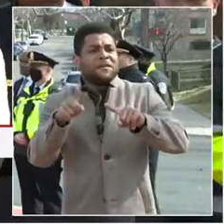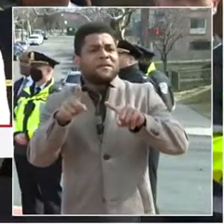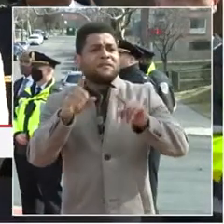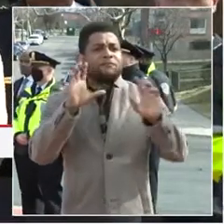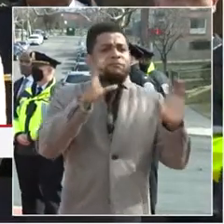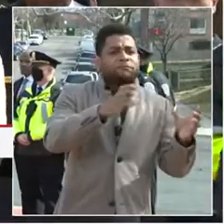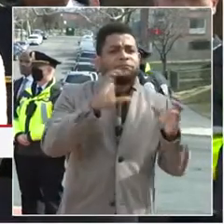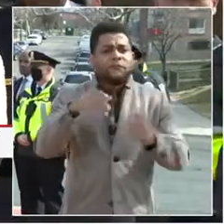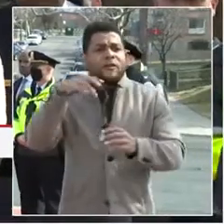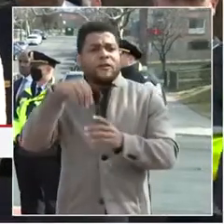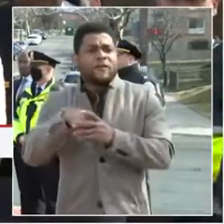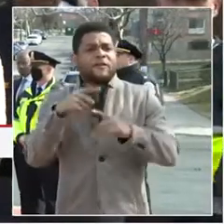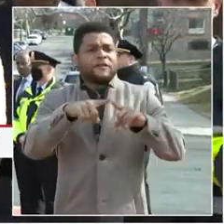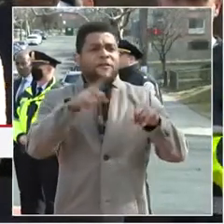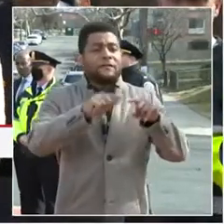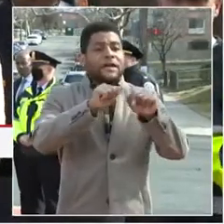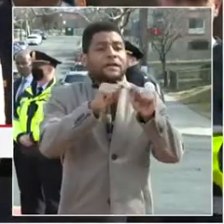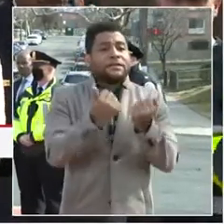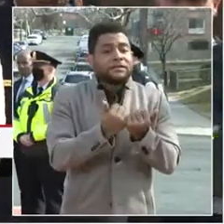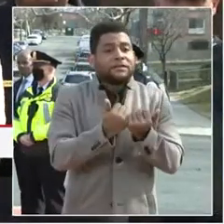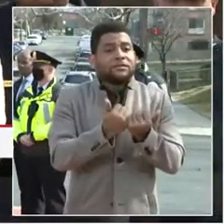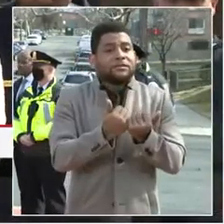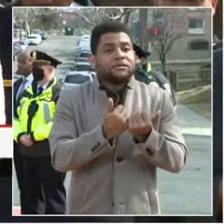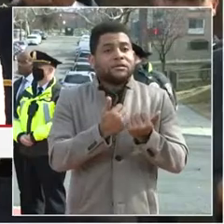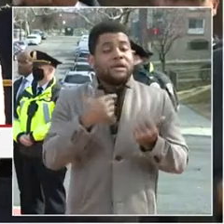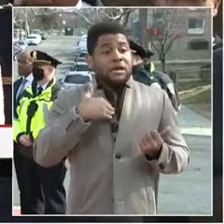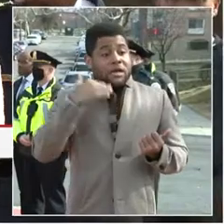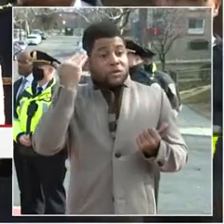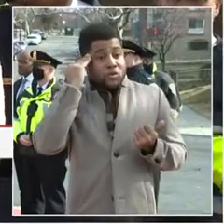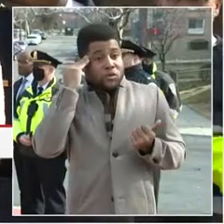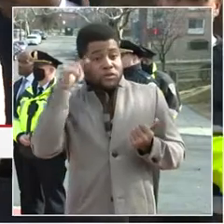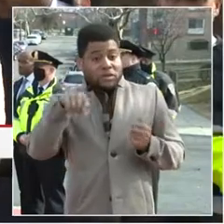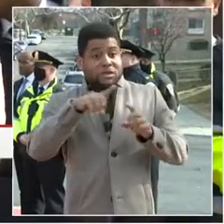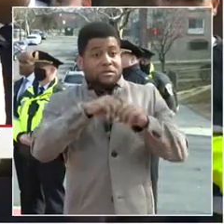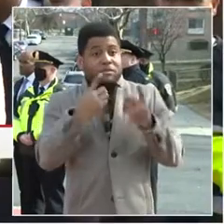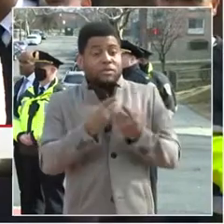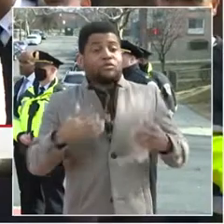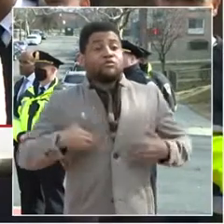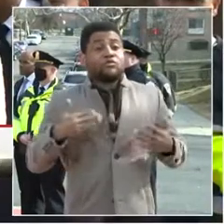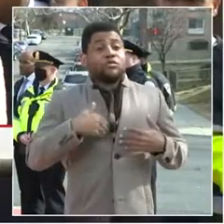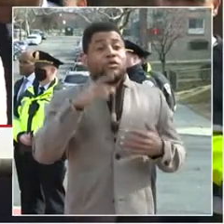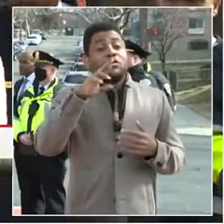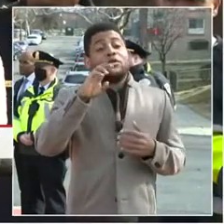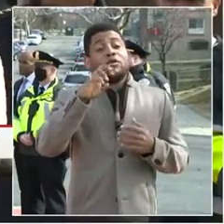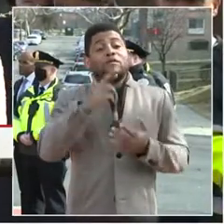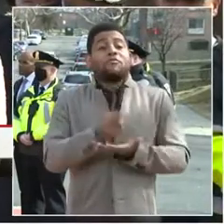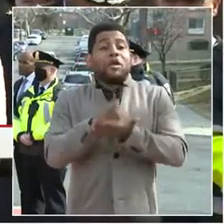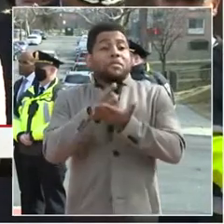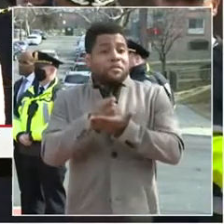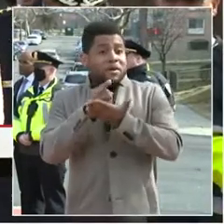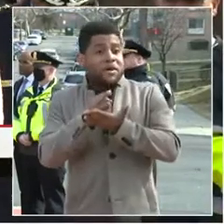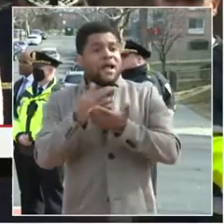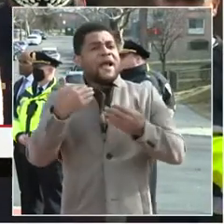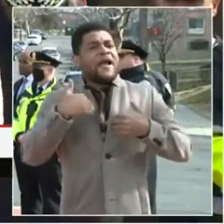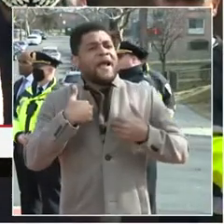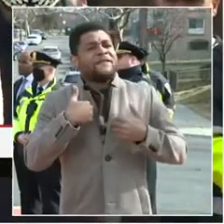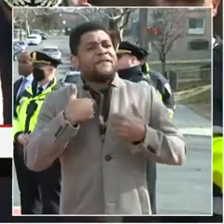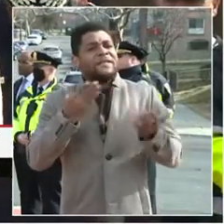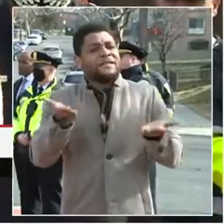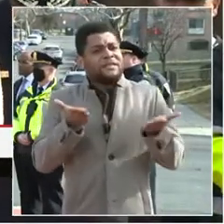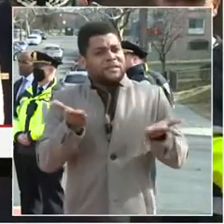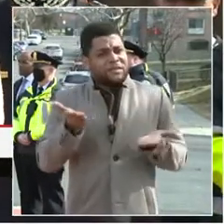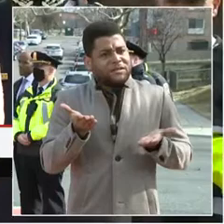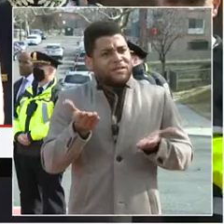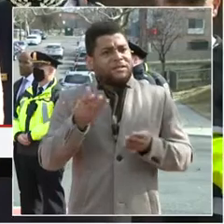example, at the Department of Youth Rehabilitation Services, there's restorative justice programs for the juveniles that actually operates inside of the